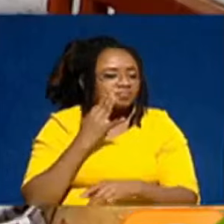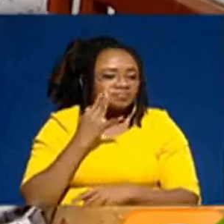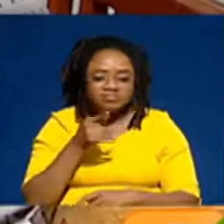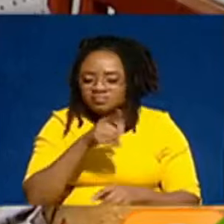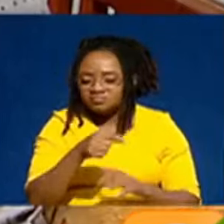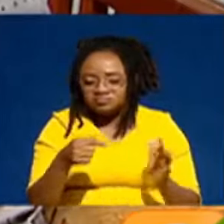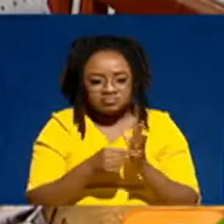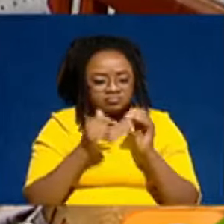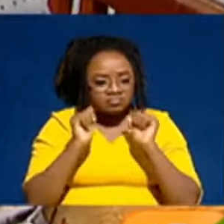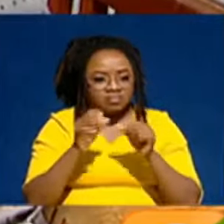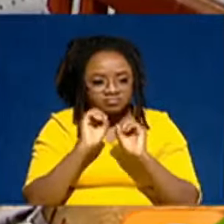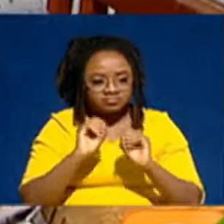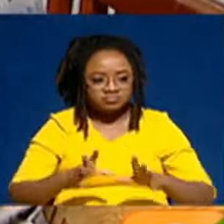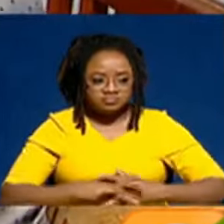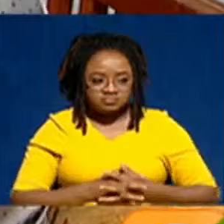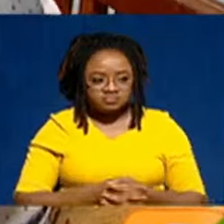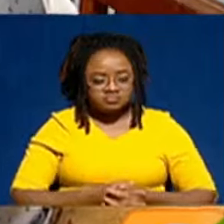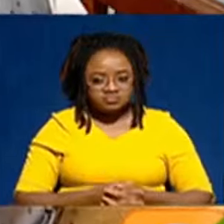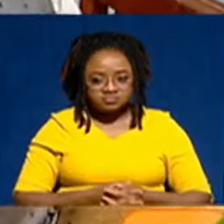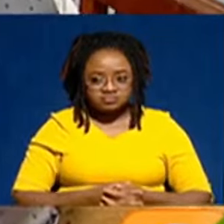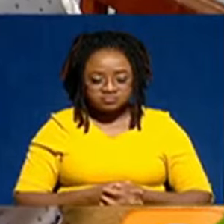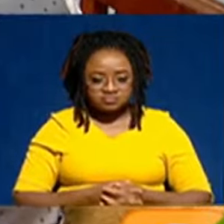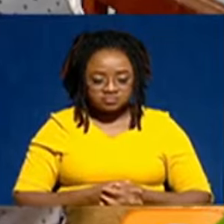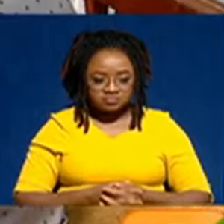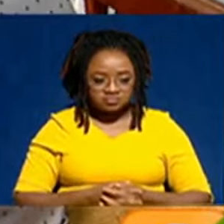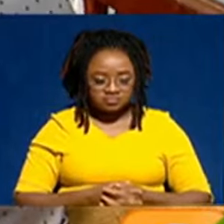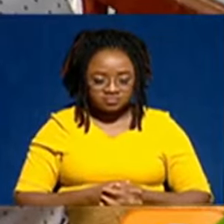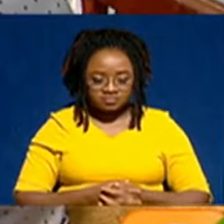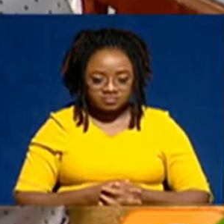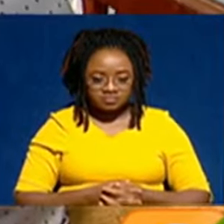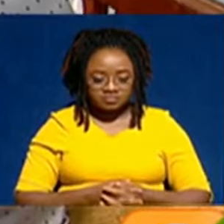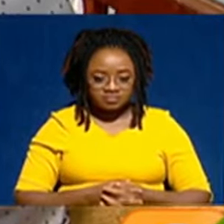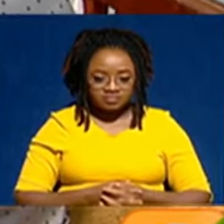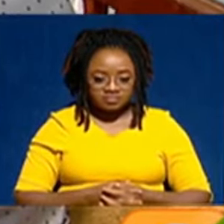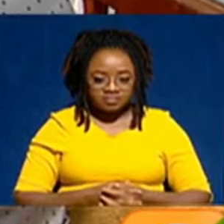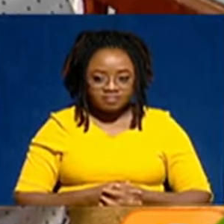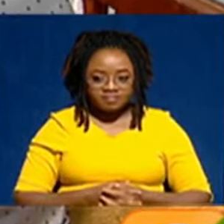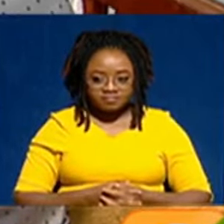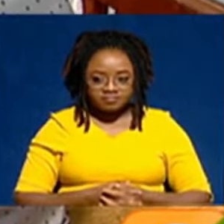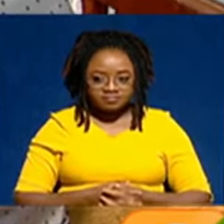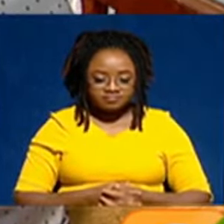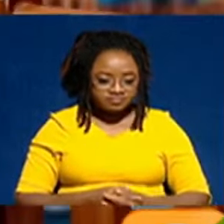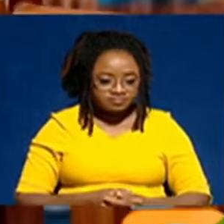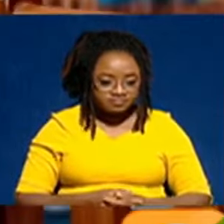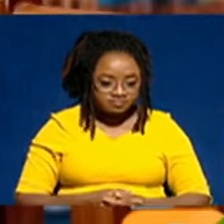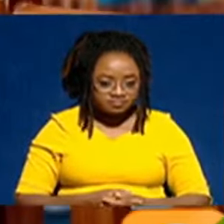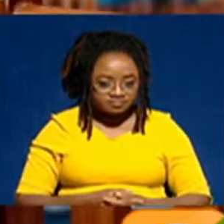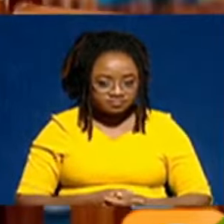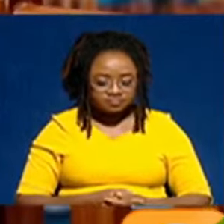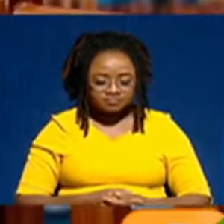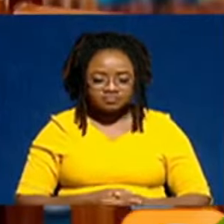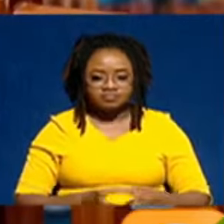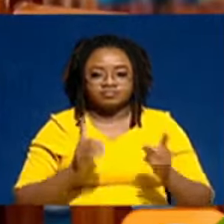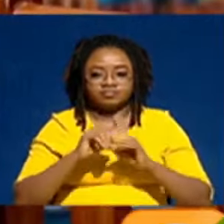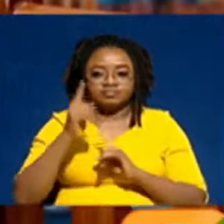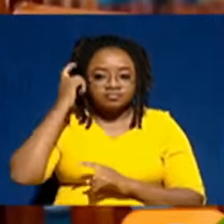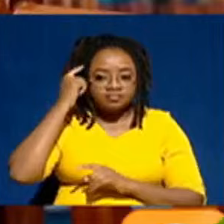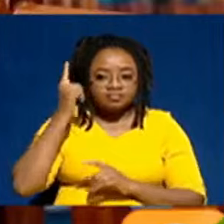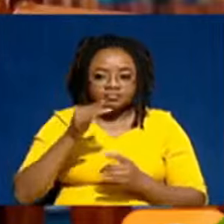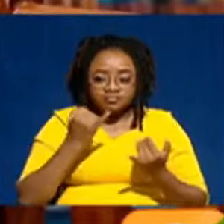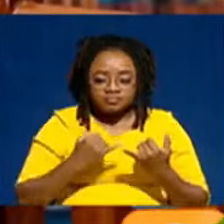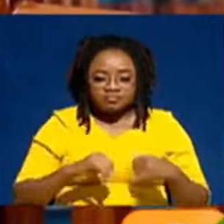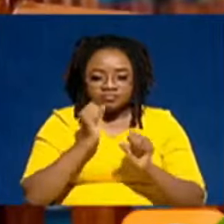doesn't. Yeah. I think, first of all, it's just one, the economic factor, that you're trying to make money in the city and